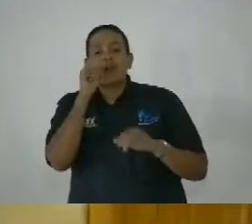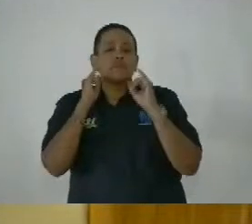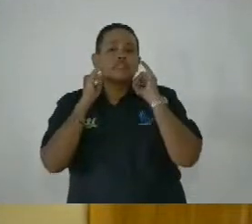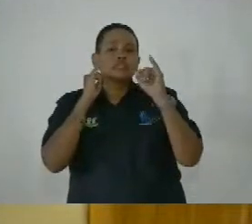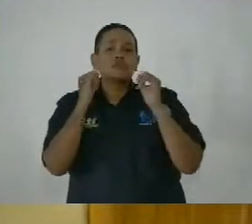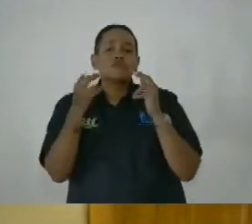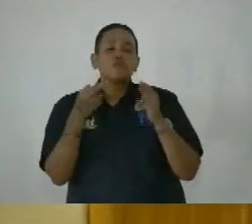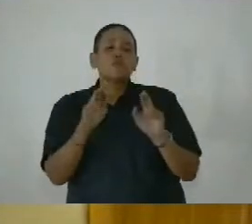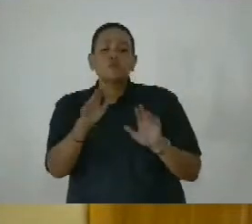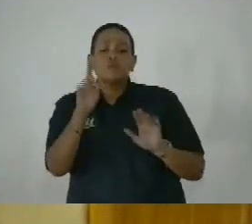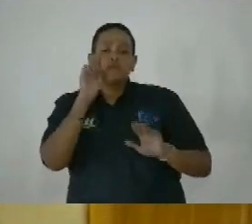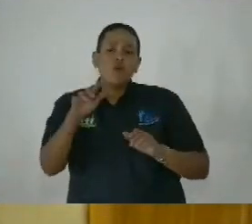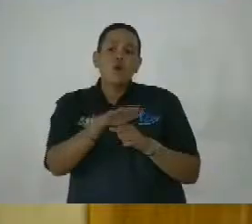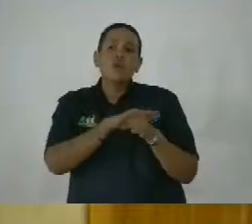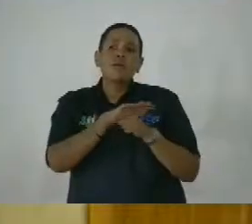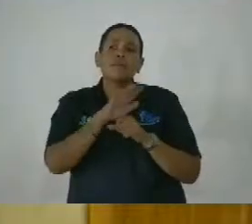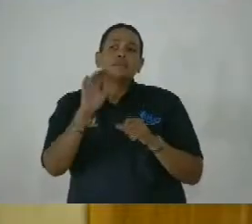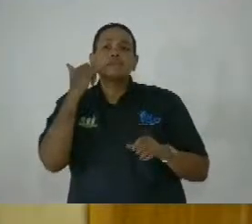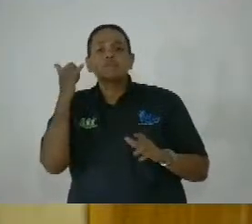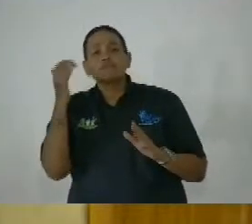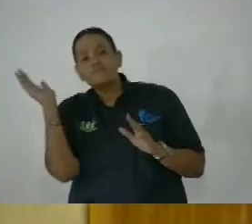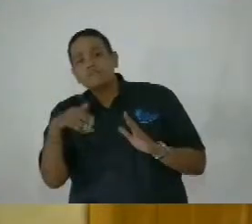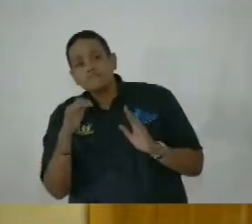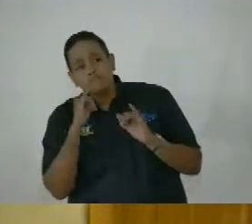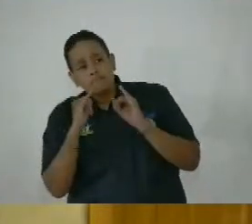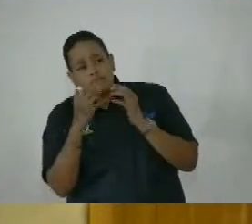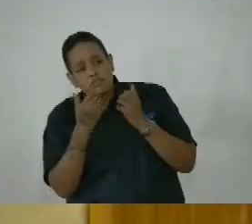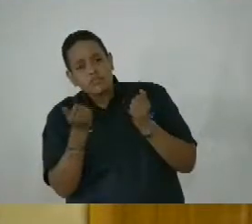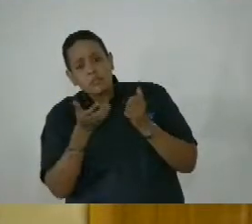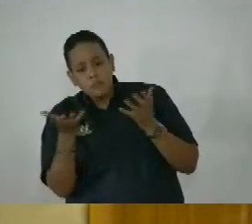so domestic quarrels can be interviewed separately.